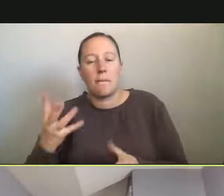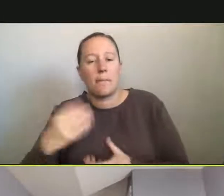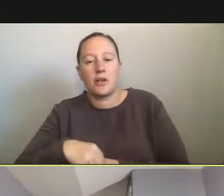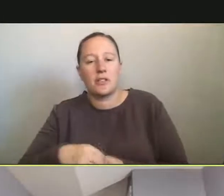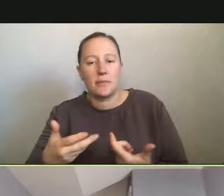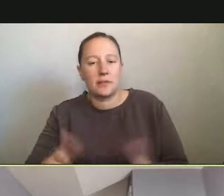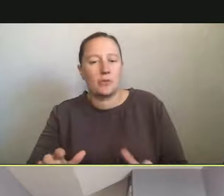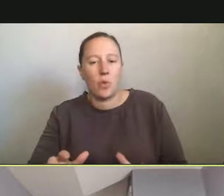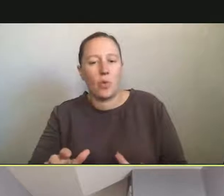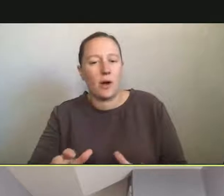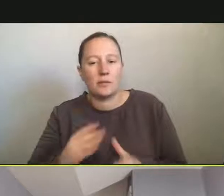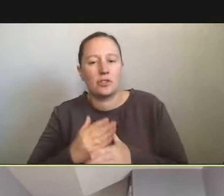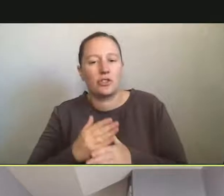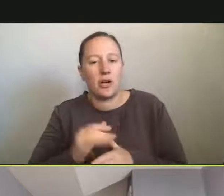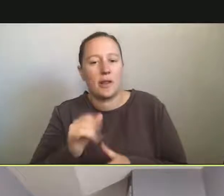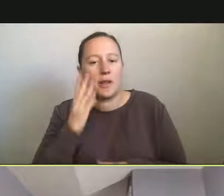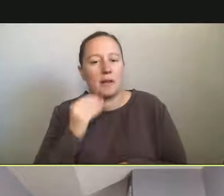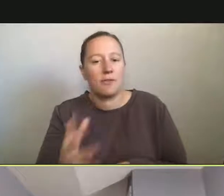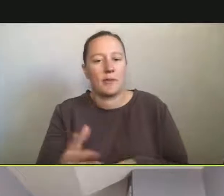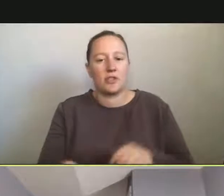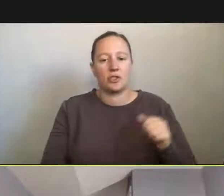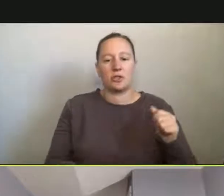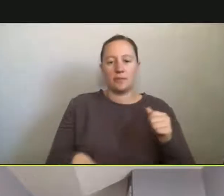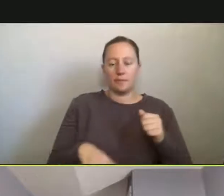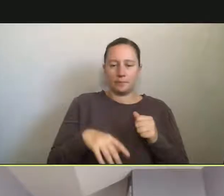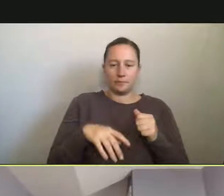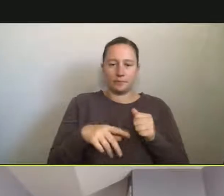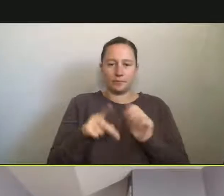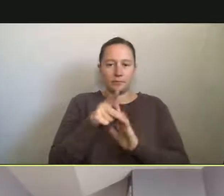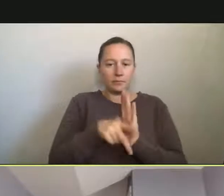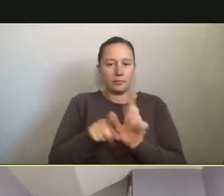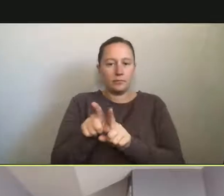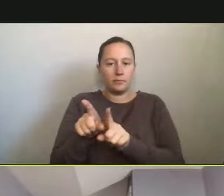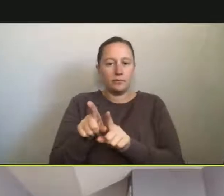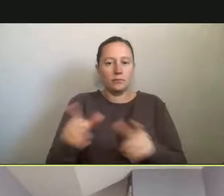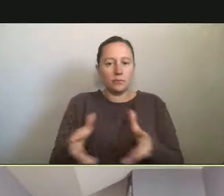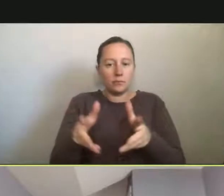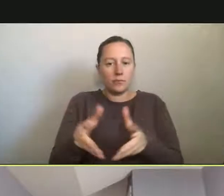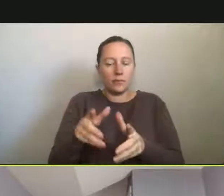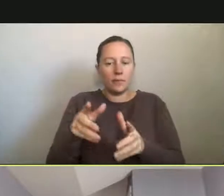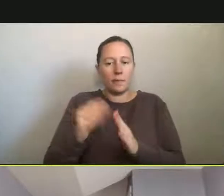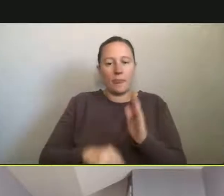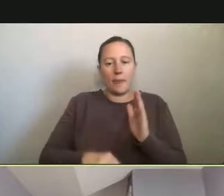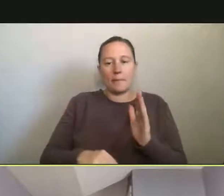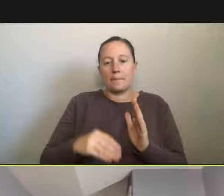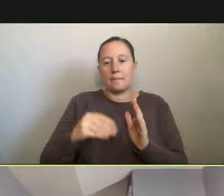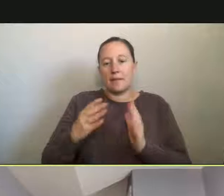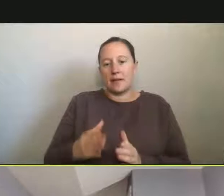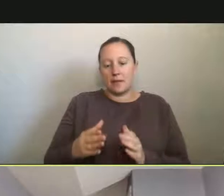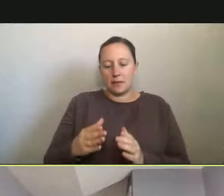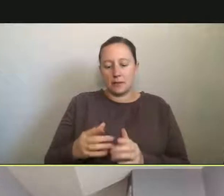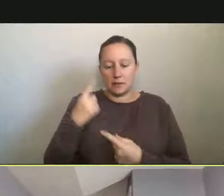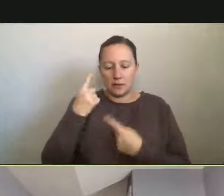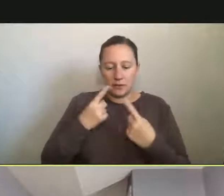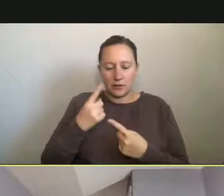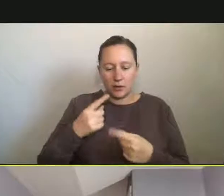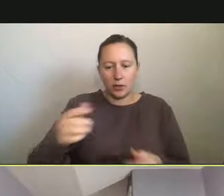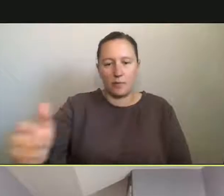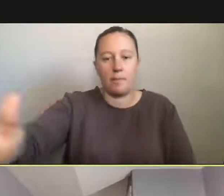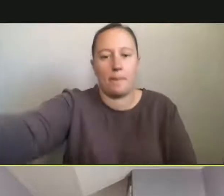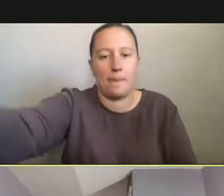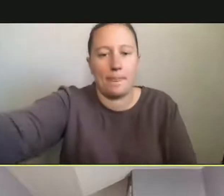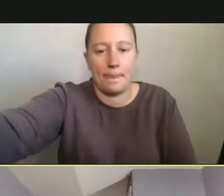agree to it. And last, the policy also encourages applicants to really consider whether access to human data, even